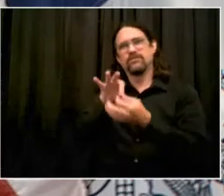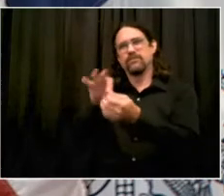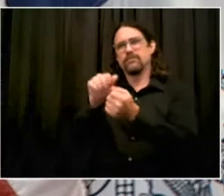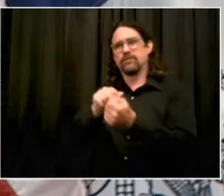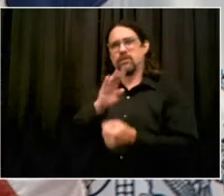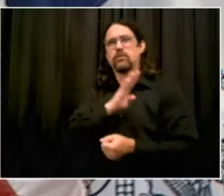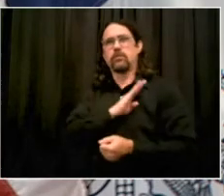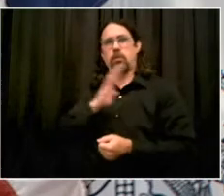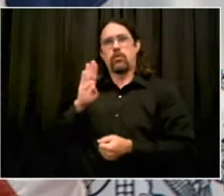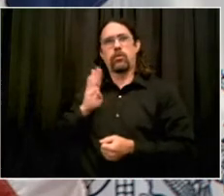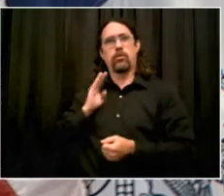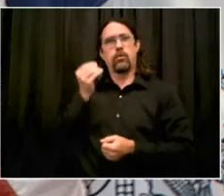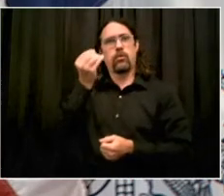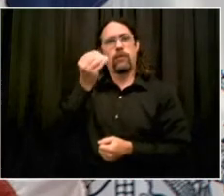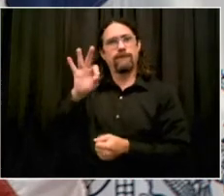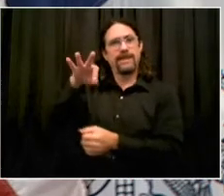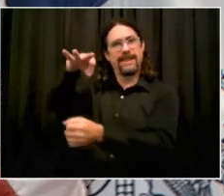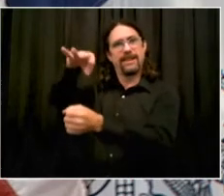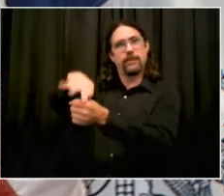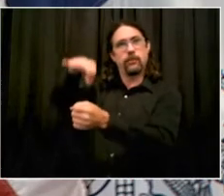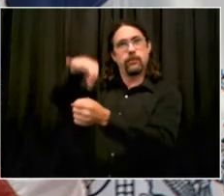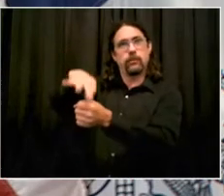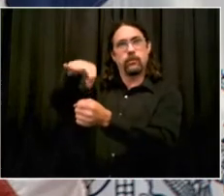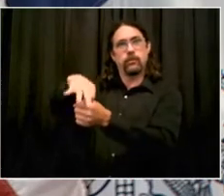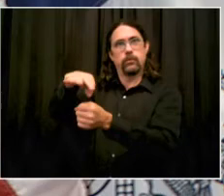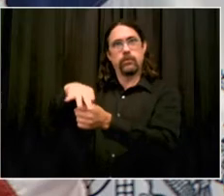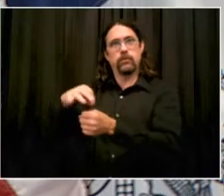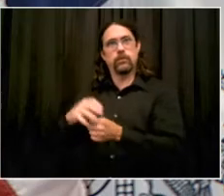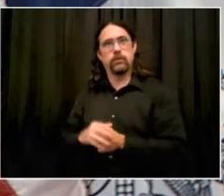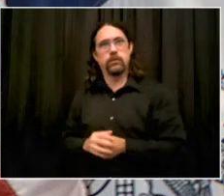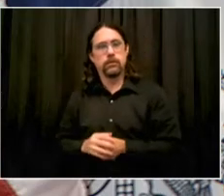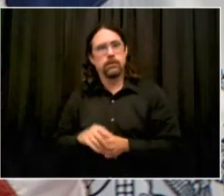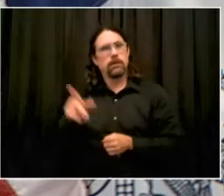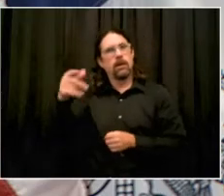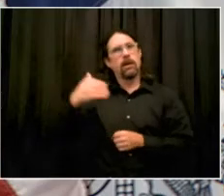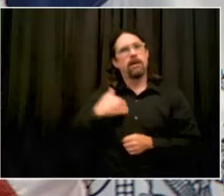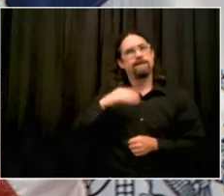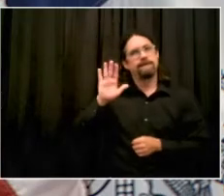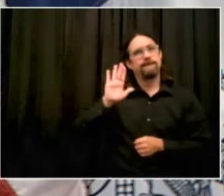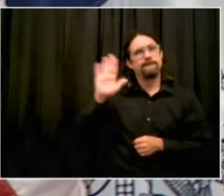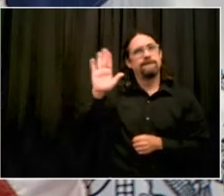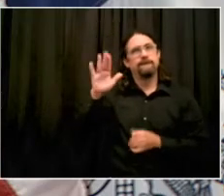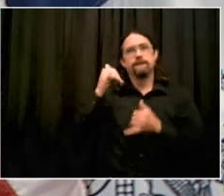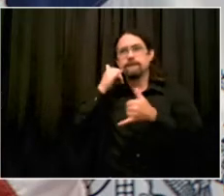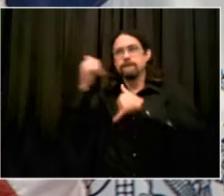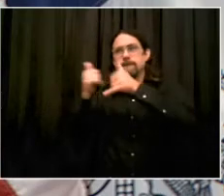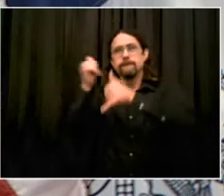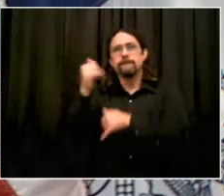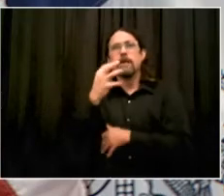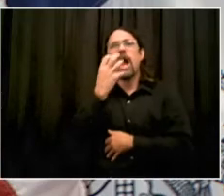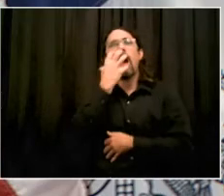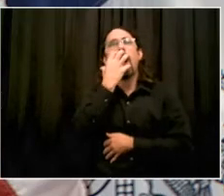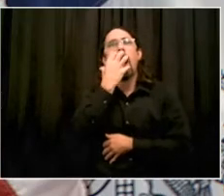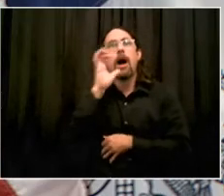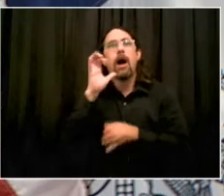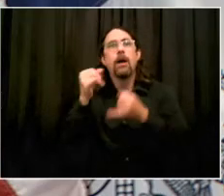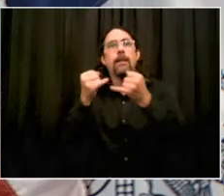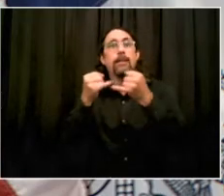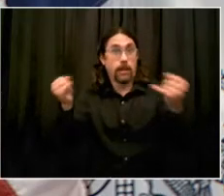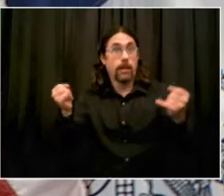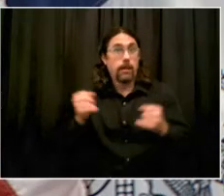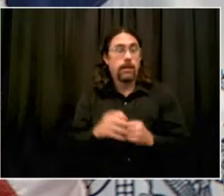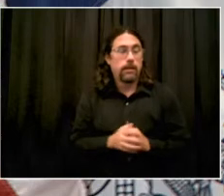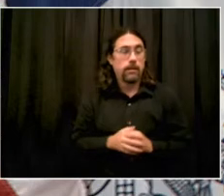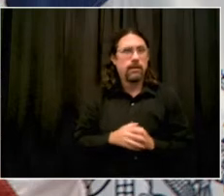line is busy or there are 80 people ahead of them. I'm wondering what else they could do. And you didn't